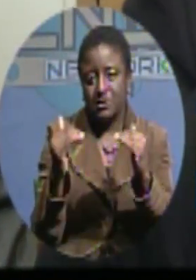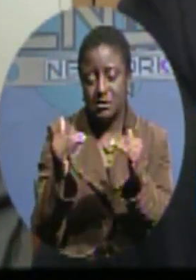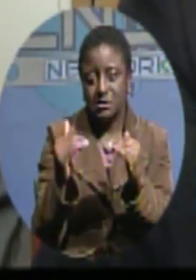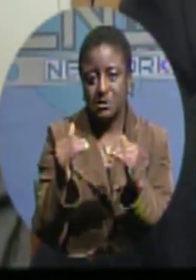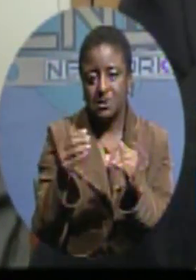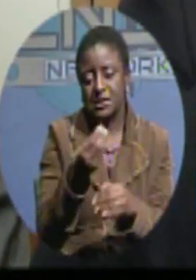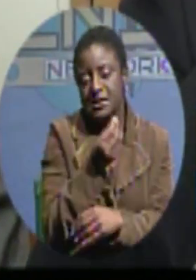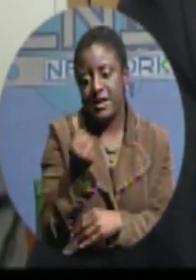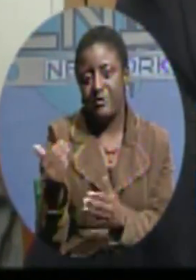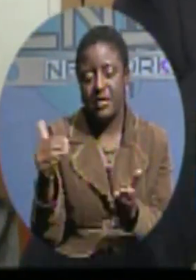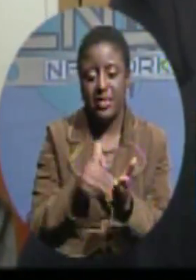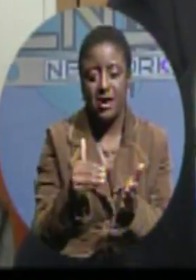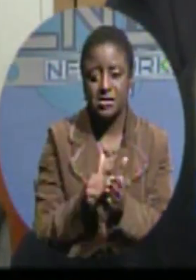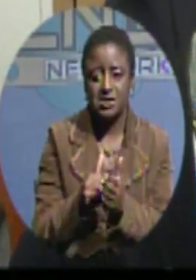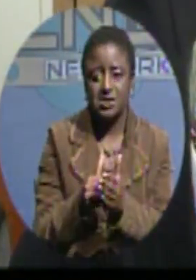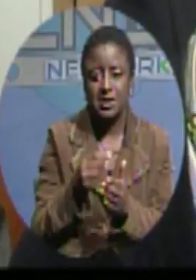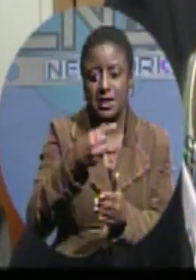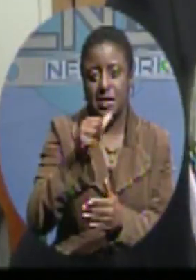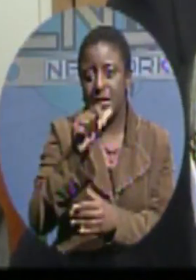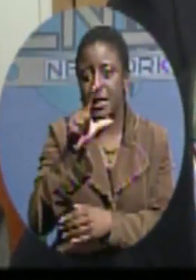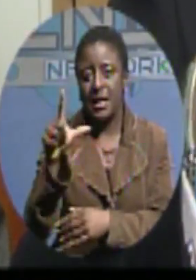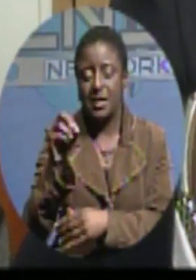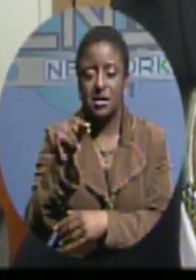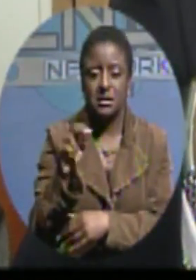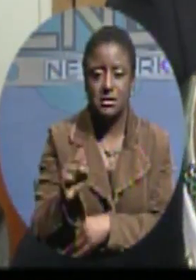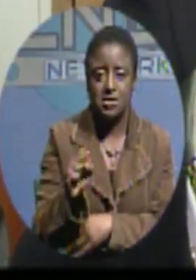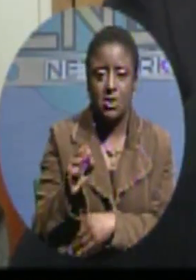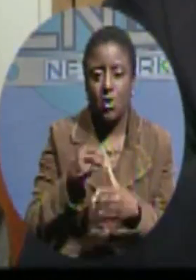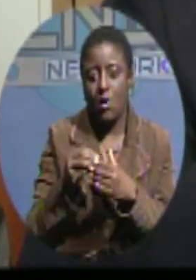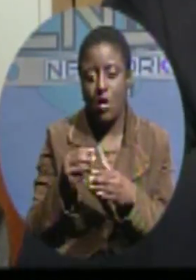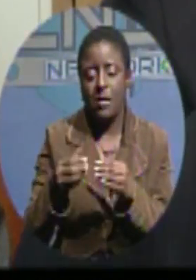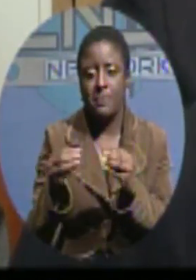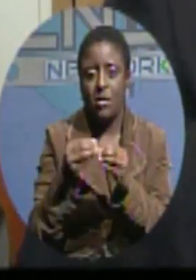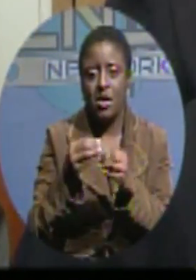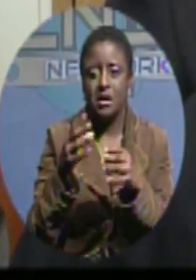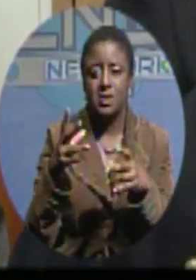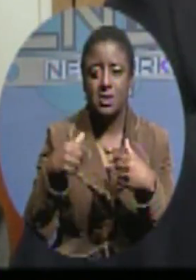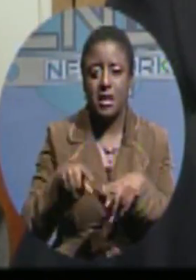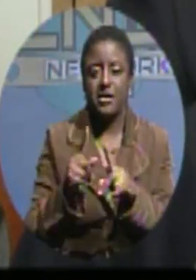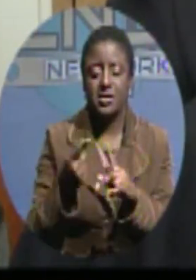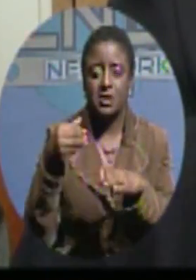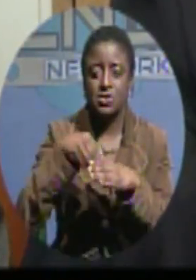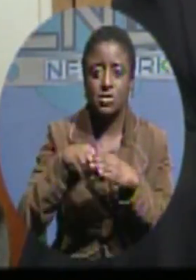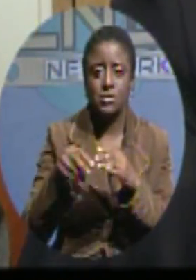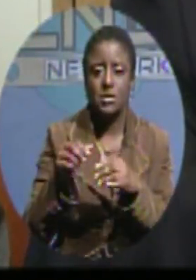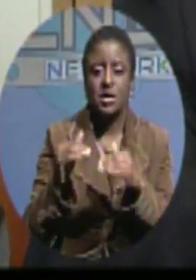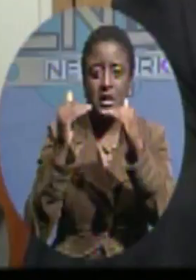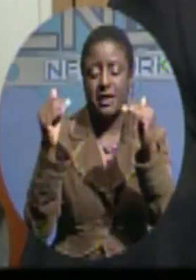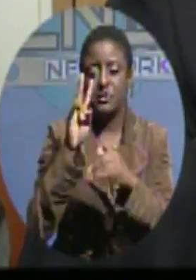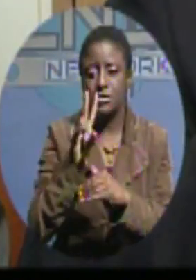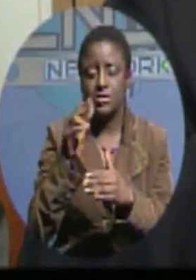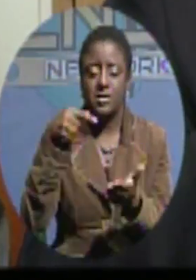7,000 gallons and above take us into a Tier 2. And so this is clearly well below